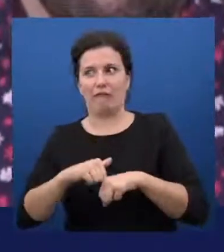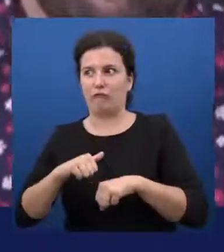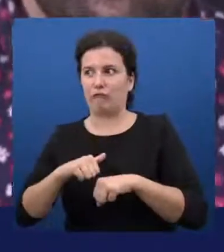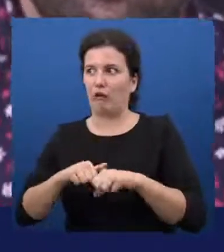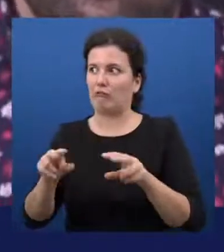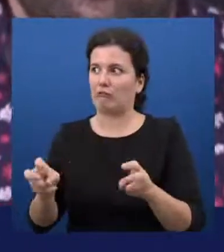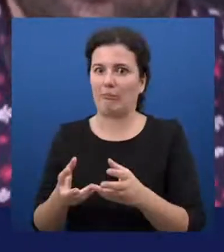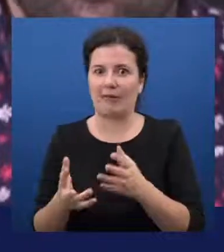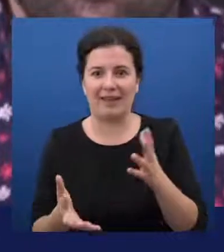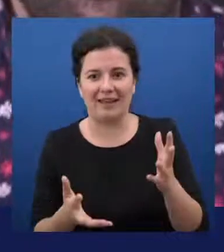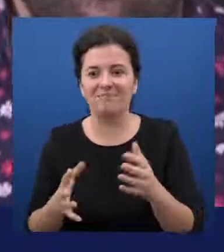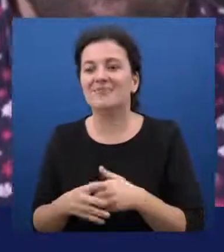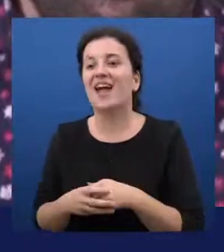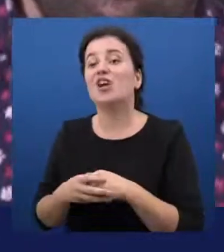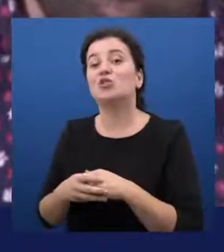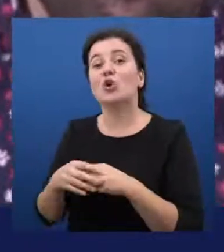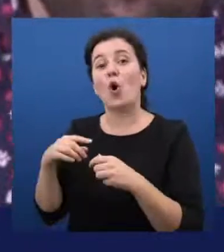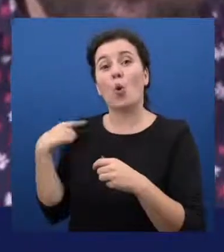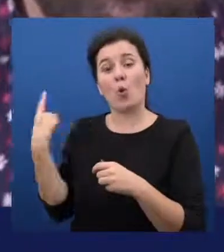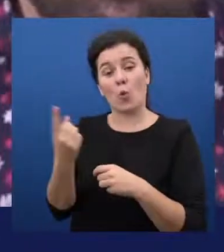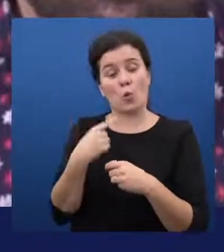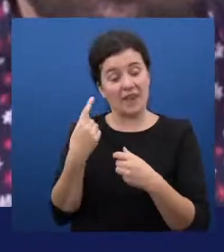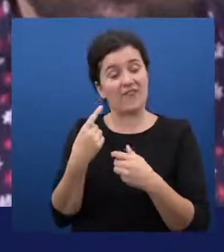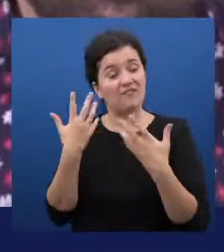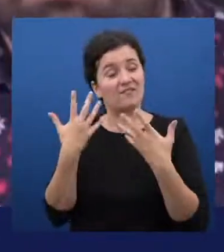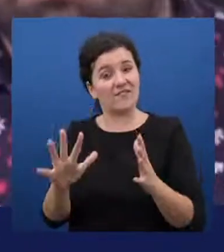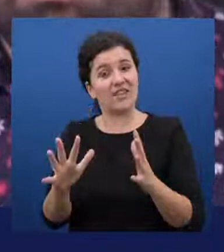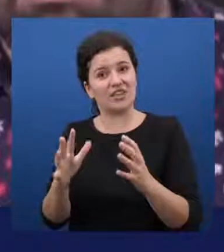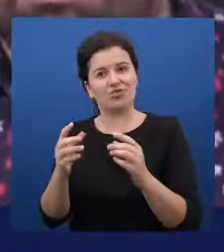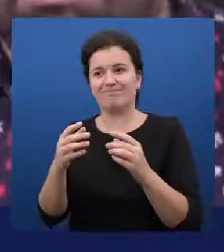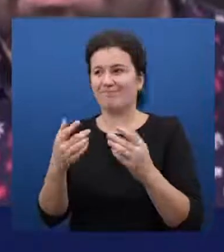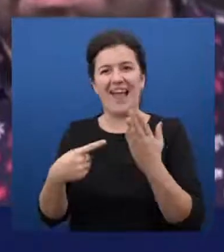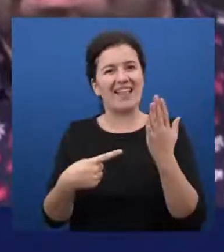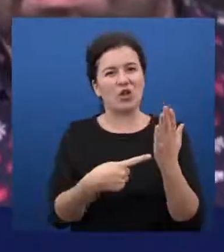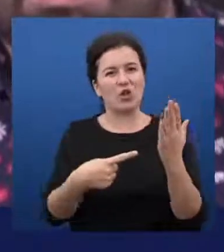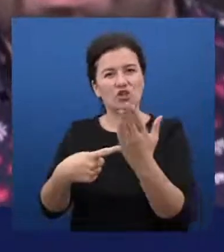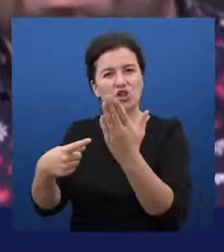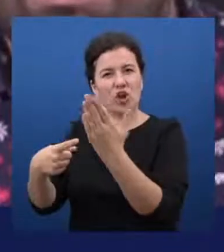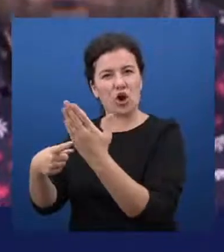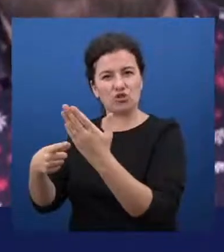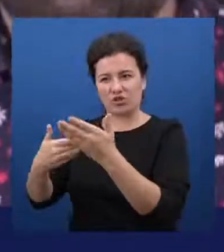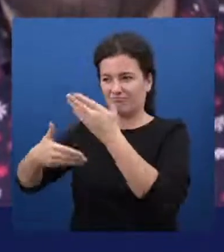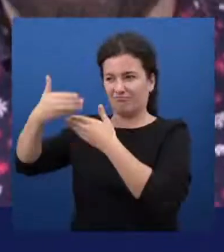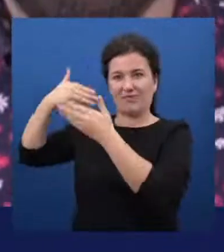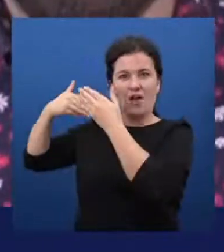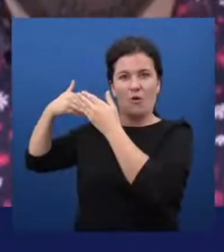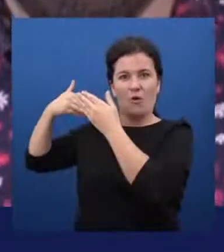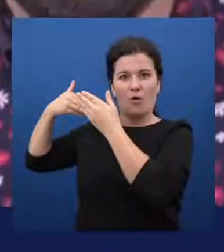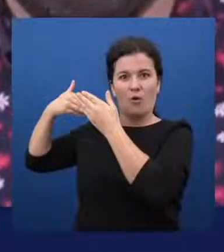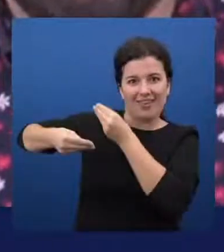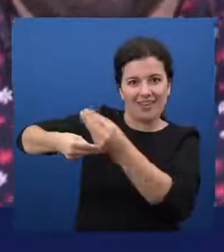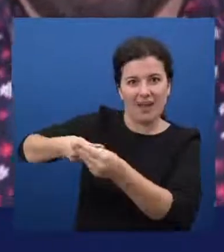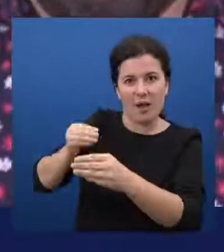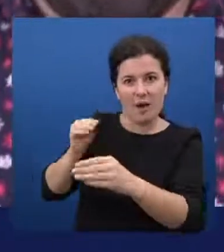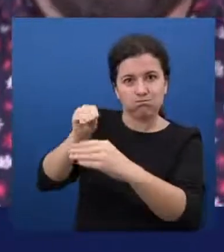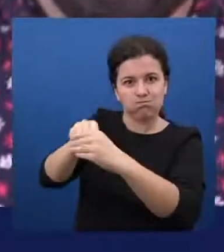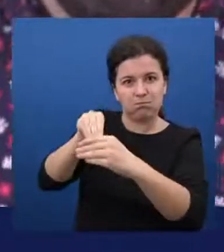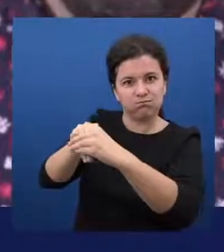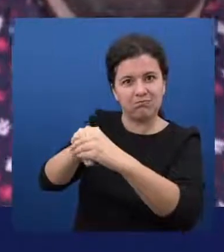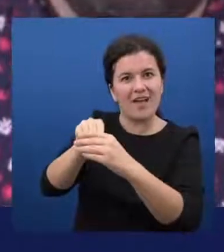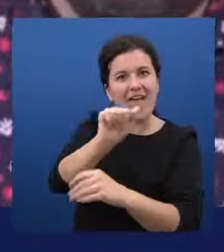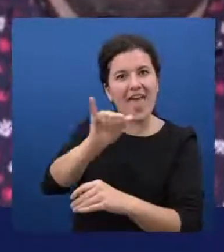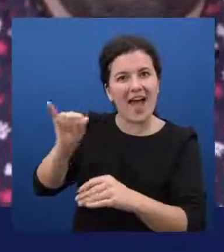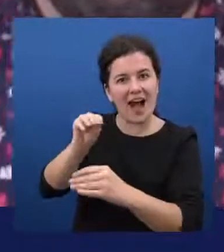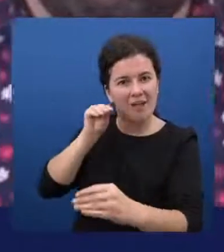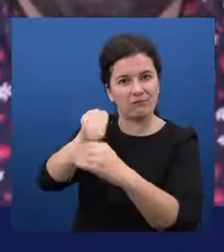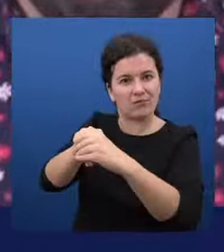Like we've taken a lot of technologies that already existed and bundled them under AI because it was hip and it's profitable, right?